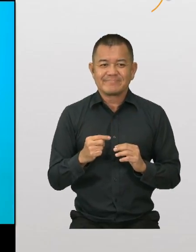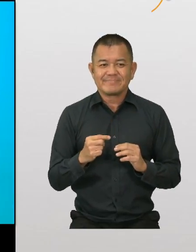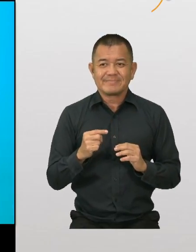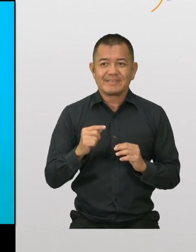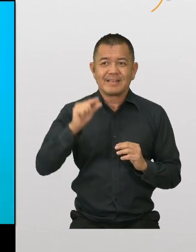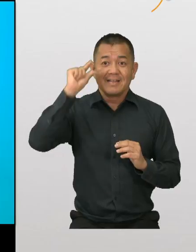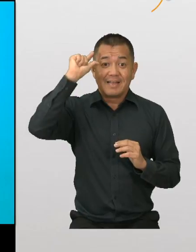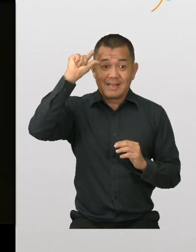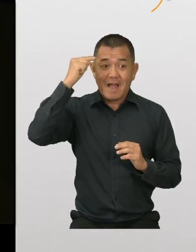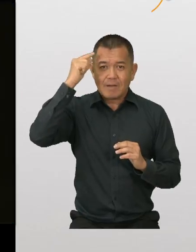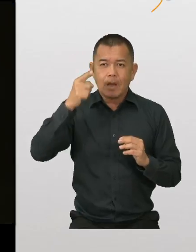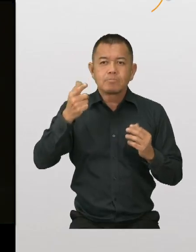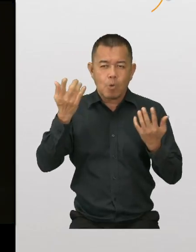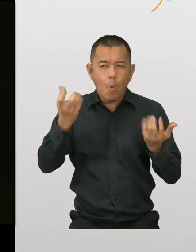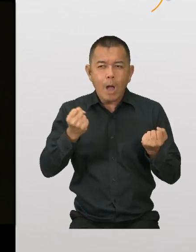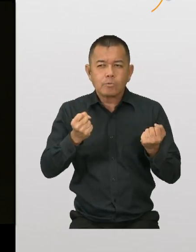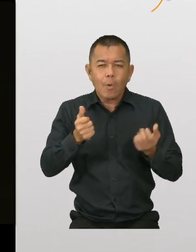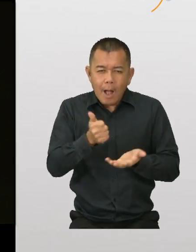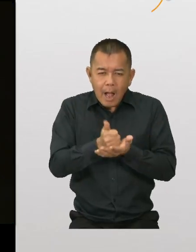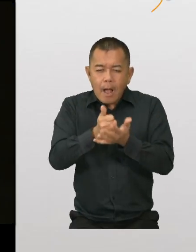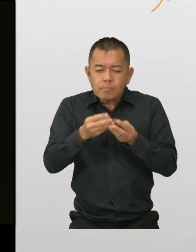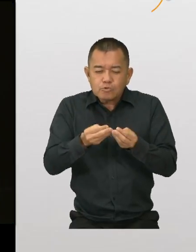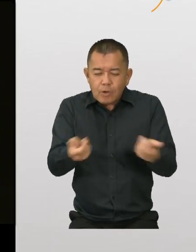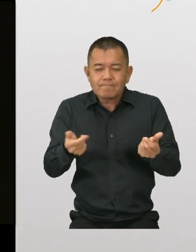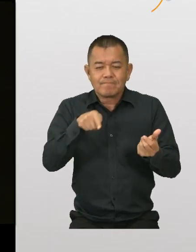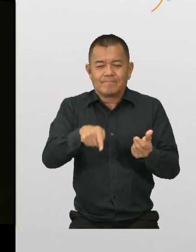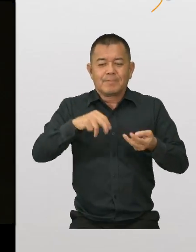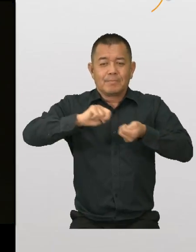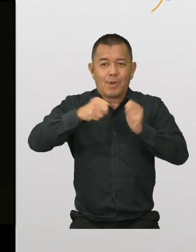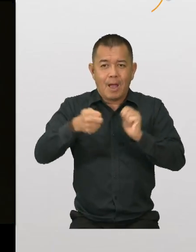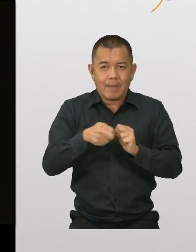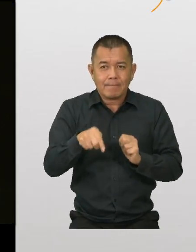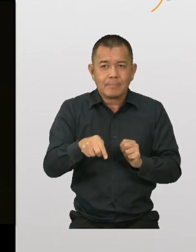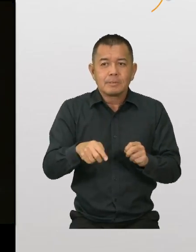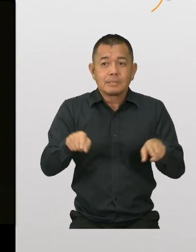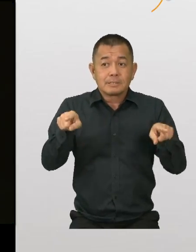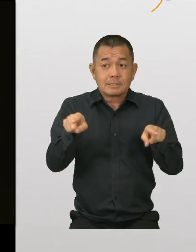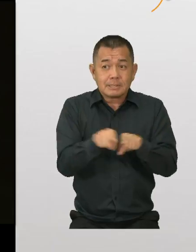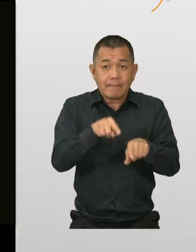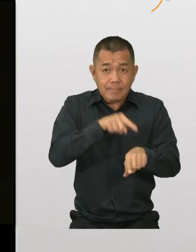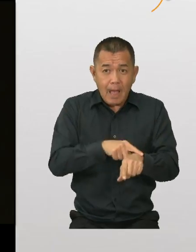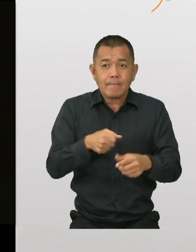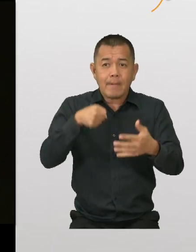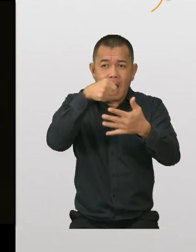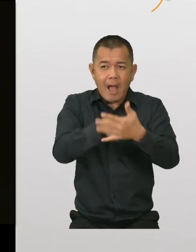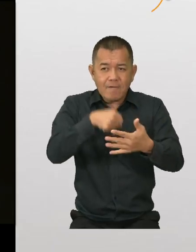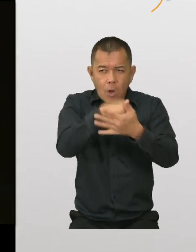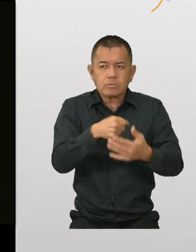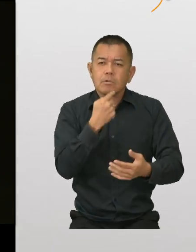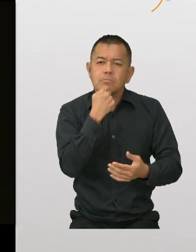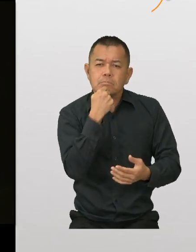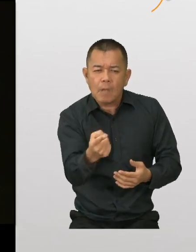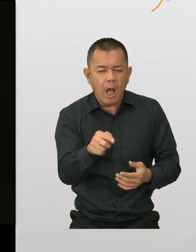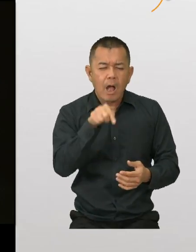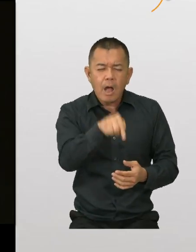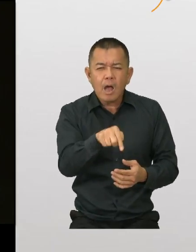this problem. At the same time, the task force launched a campaign to educate parents that more expensive infant formula is not